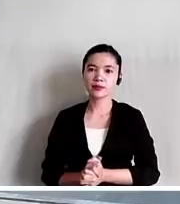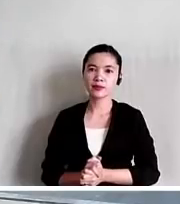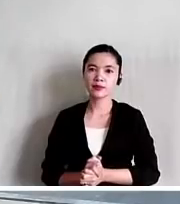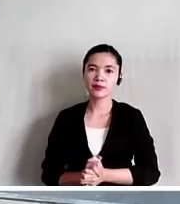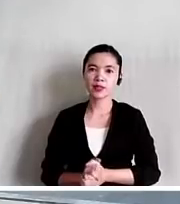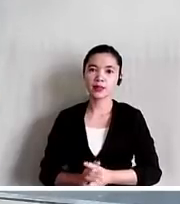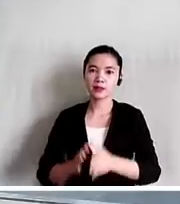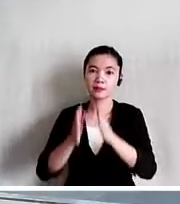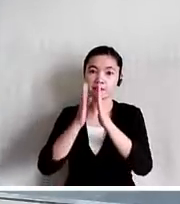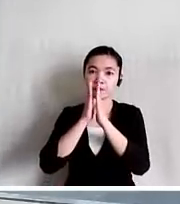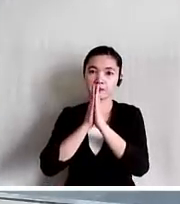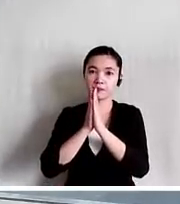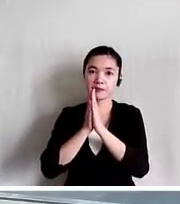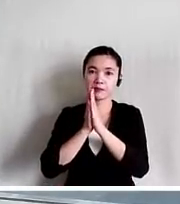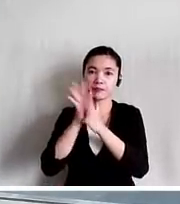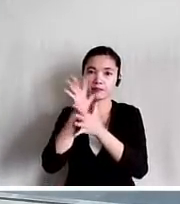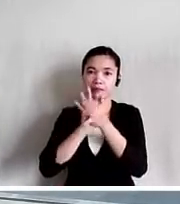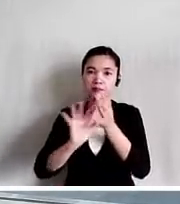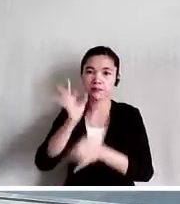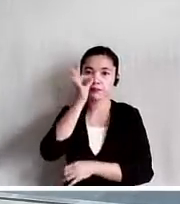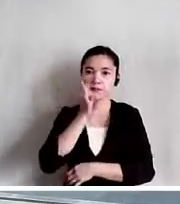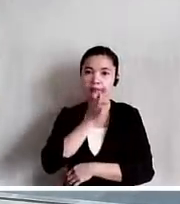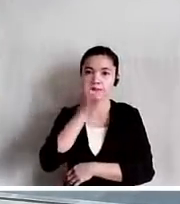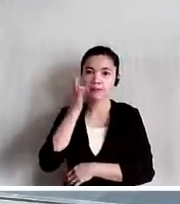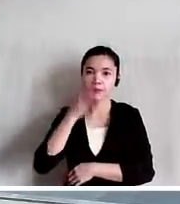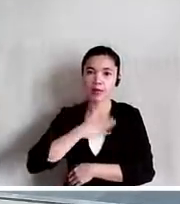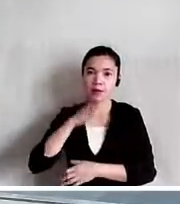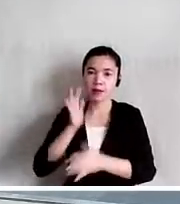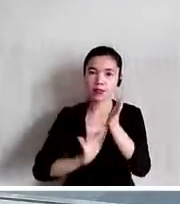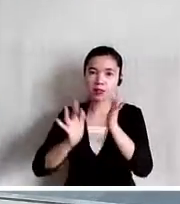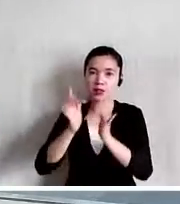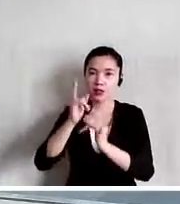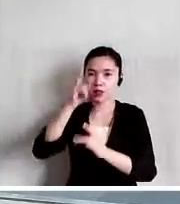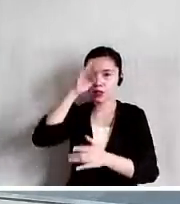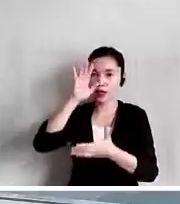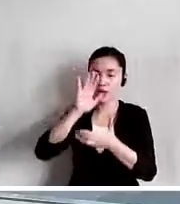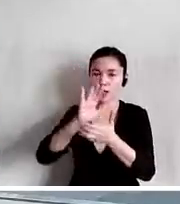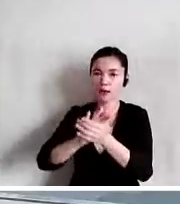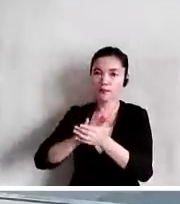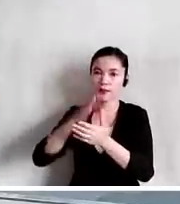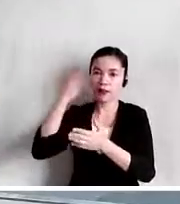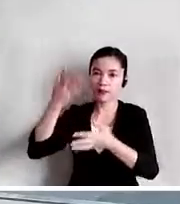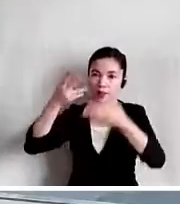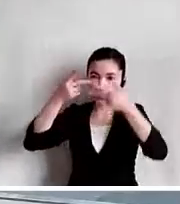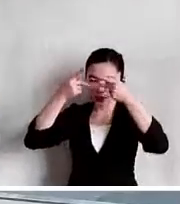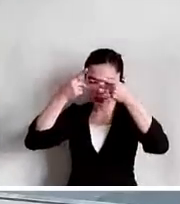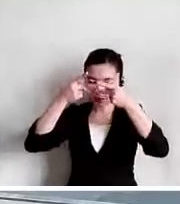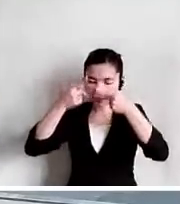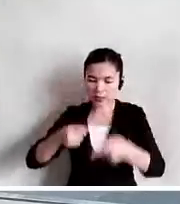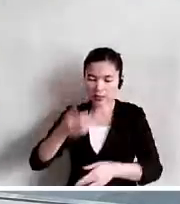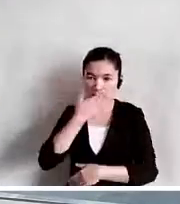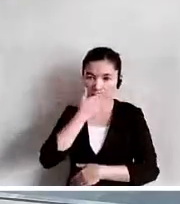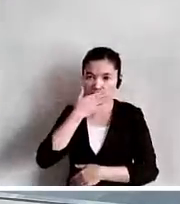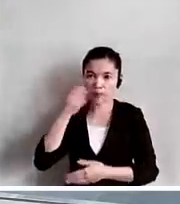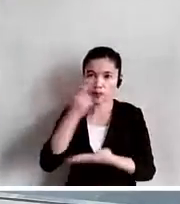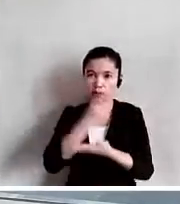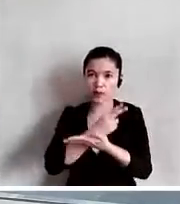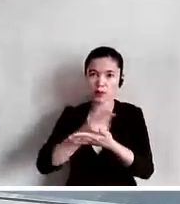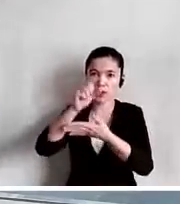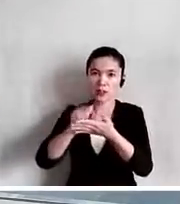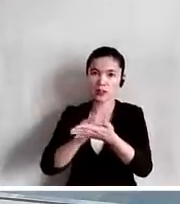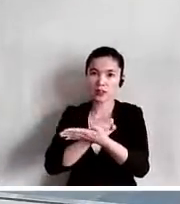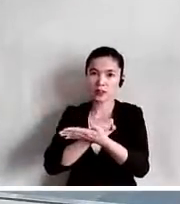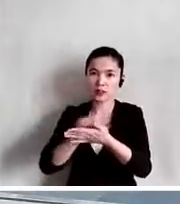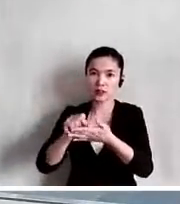Act of Spiritual Communion. My Jesus, I believe that you are present in the most holy